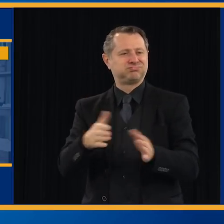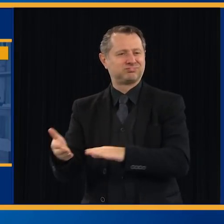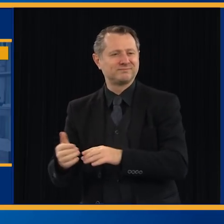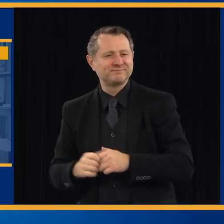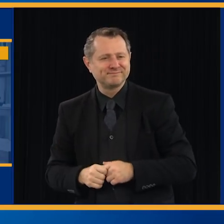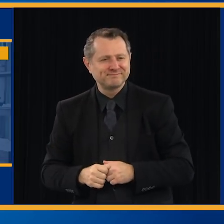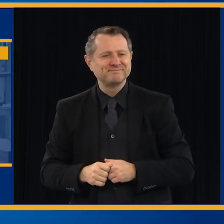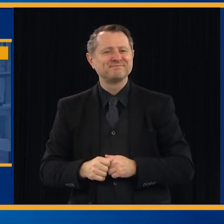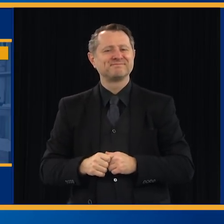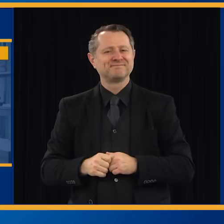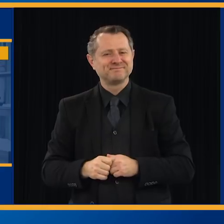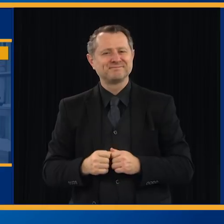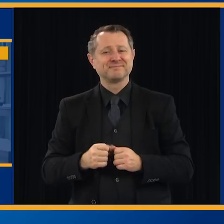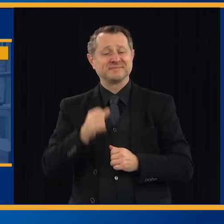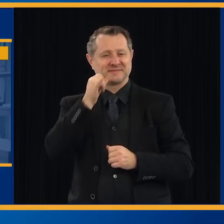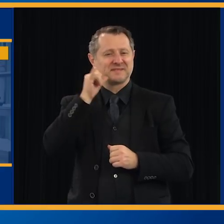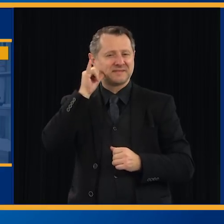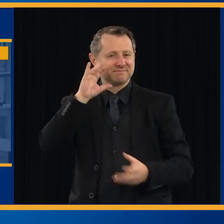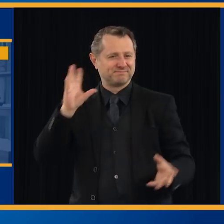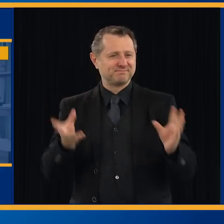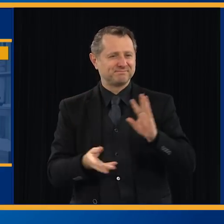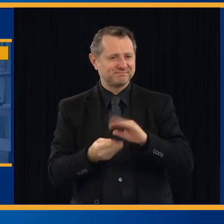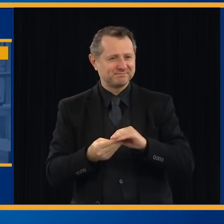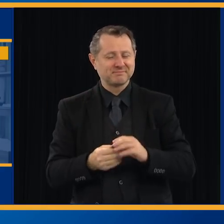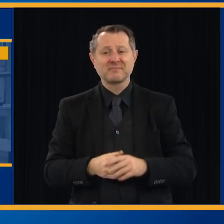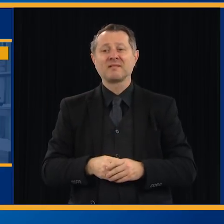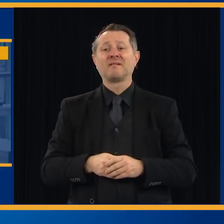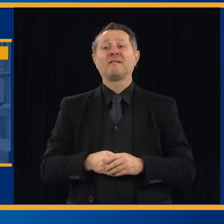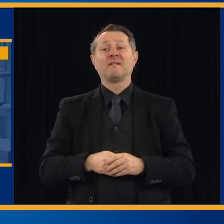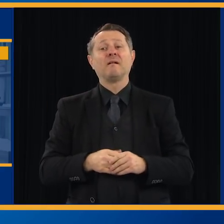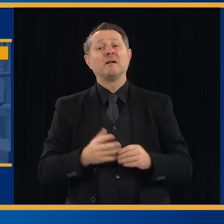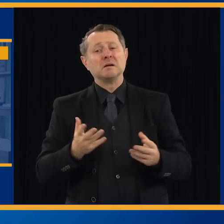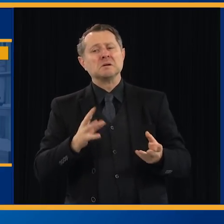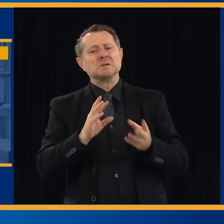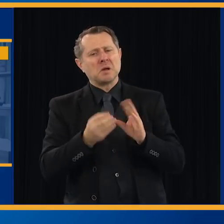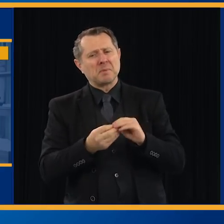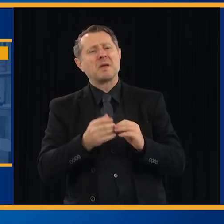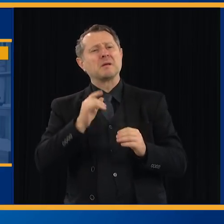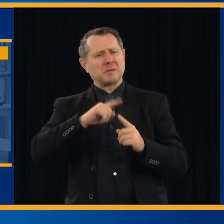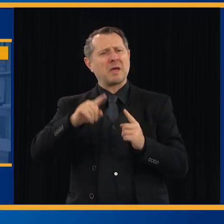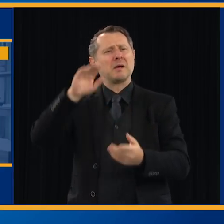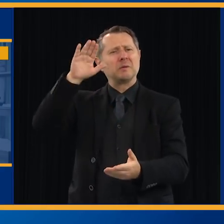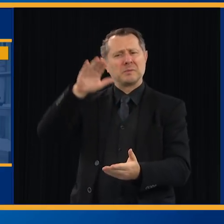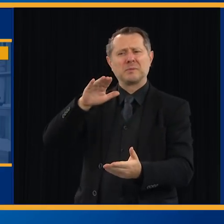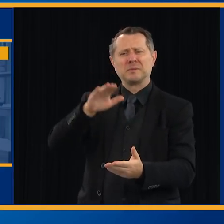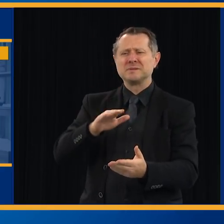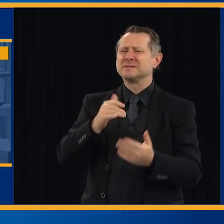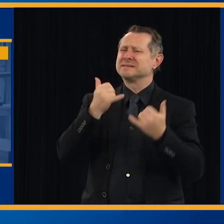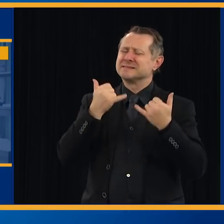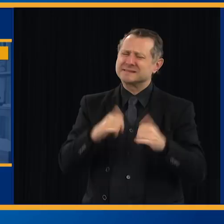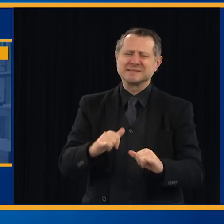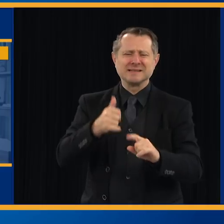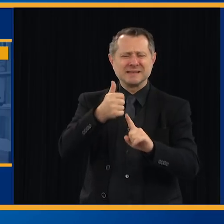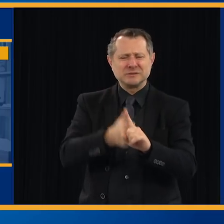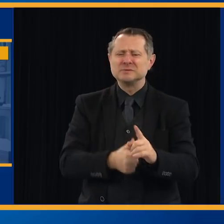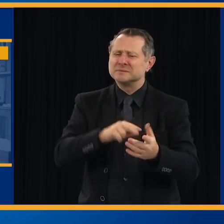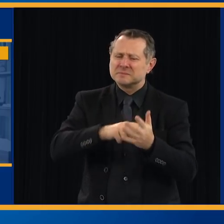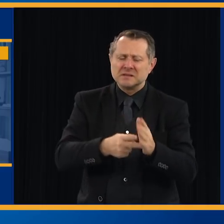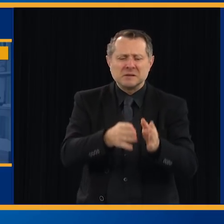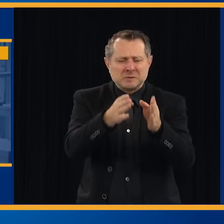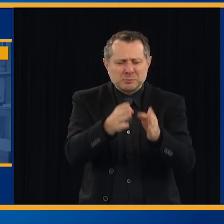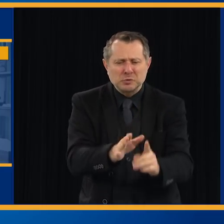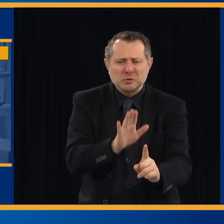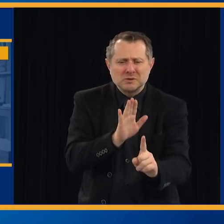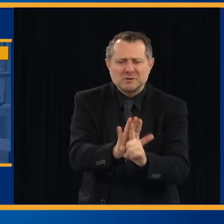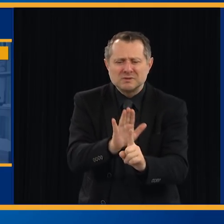and those are not just very large numbers we see. That's every number is a face and a family and a